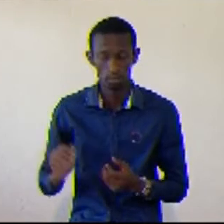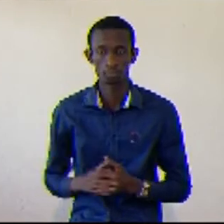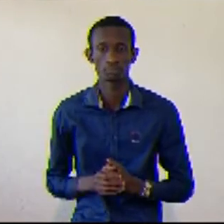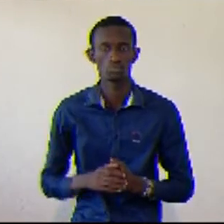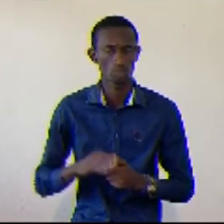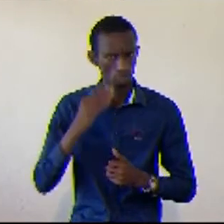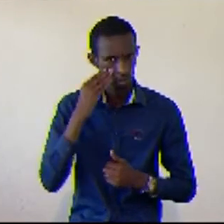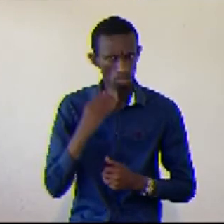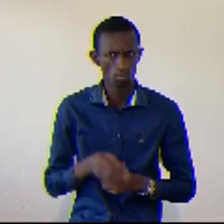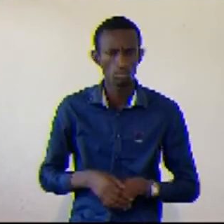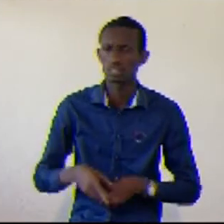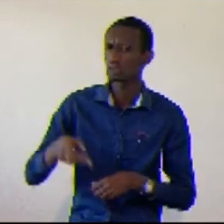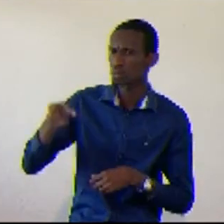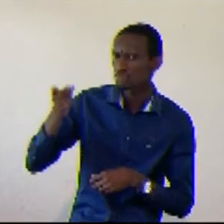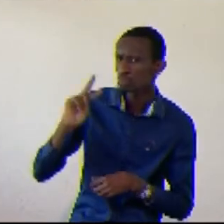The answer is